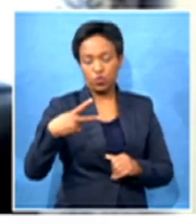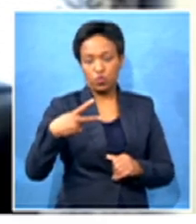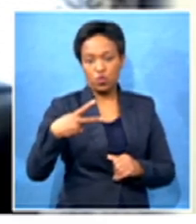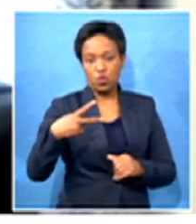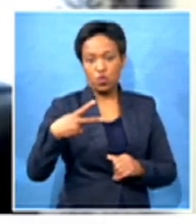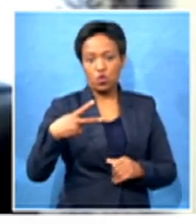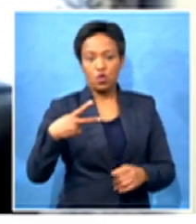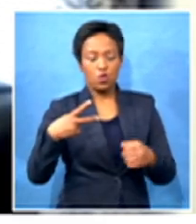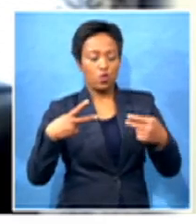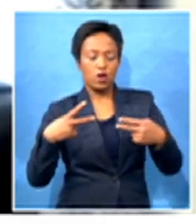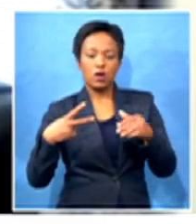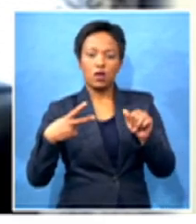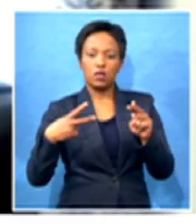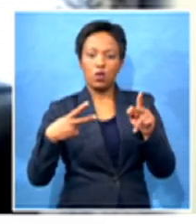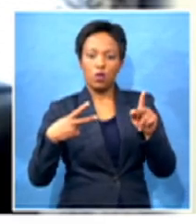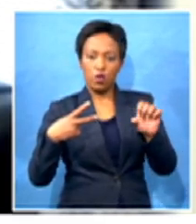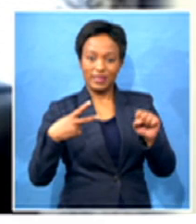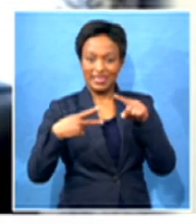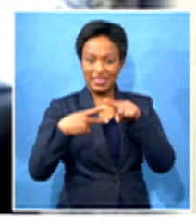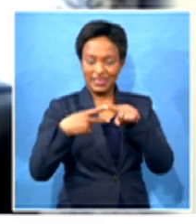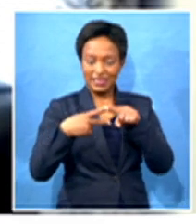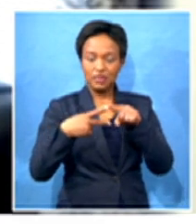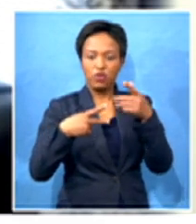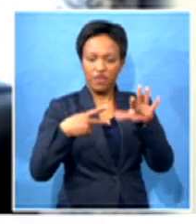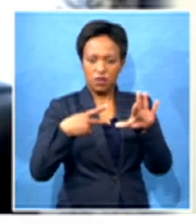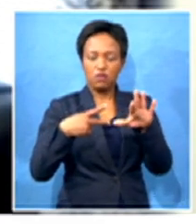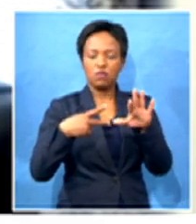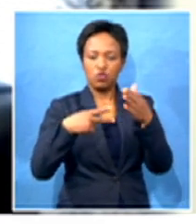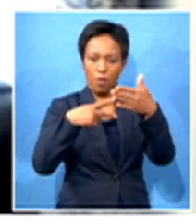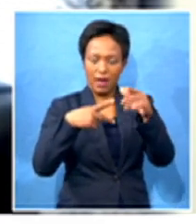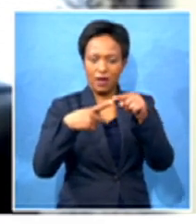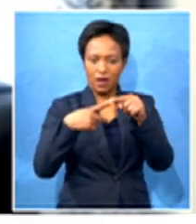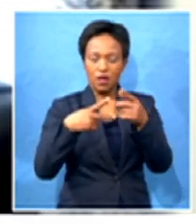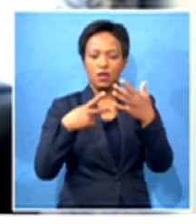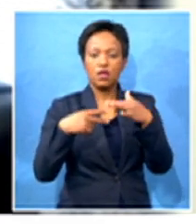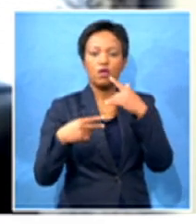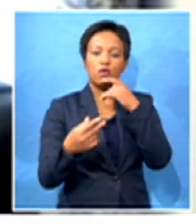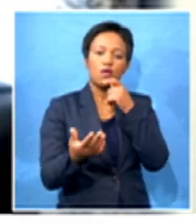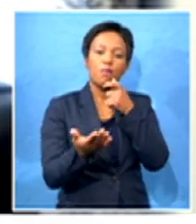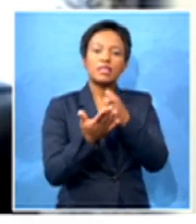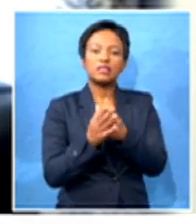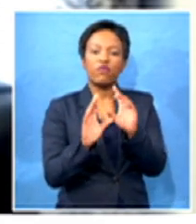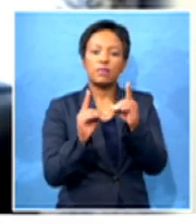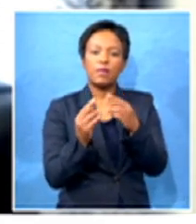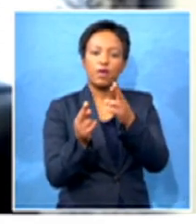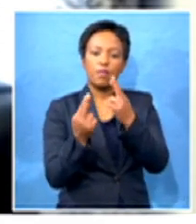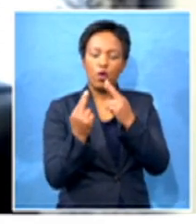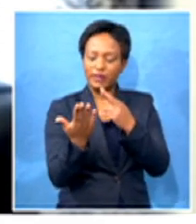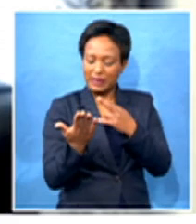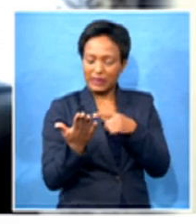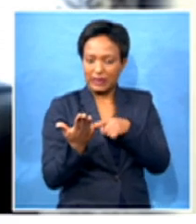Crime Investigation, which is the Hawks, as per the recommendation of the department of the report. We want to